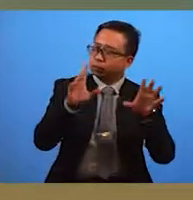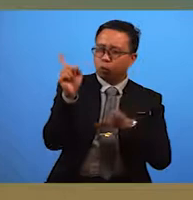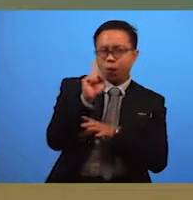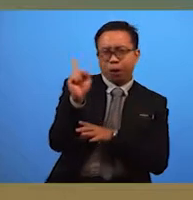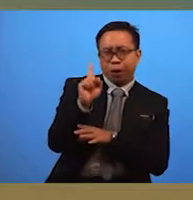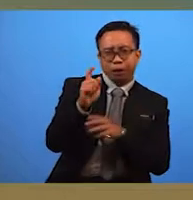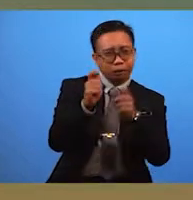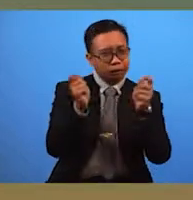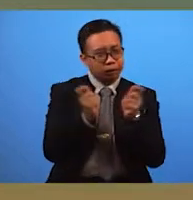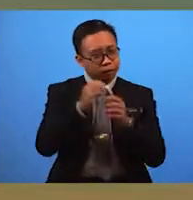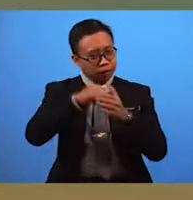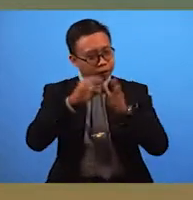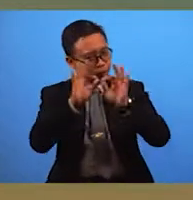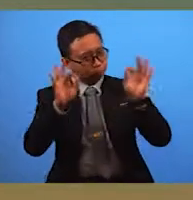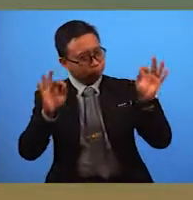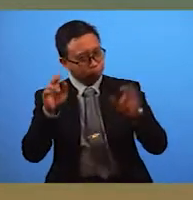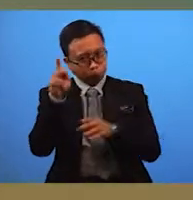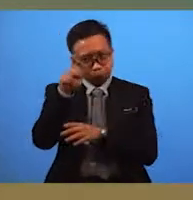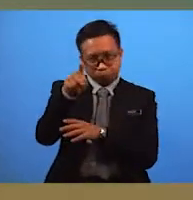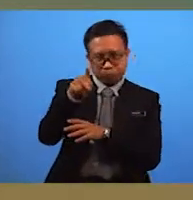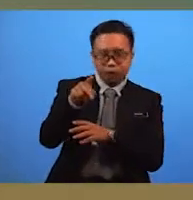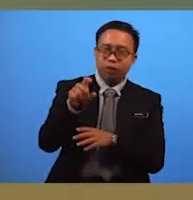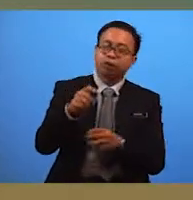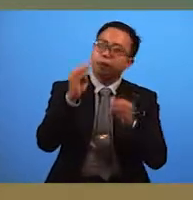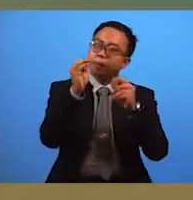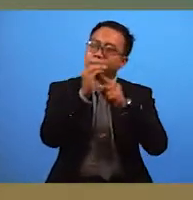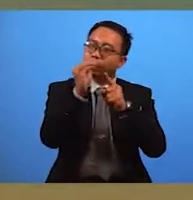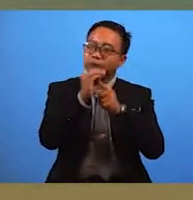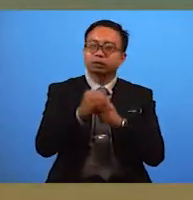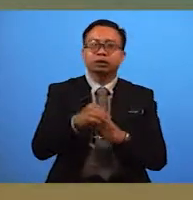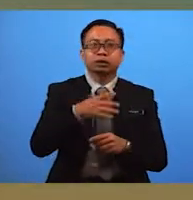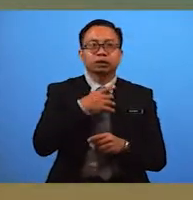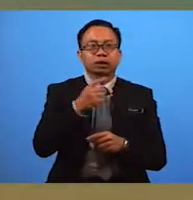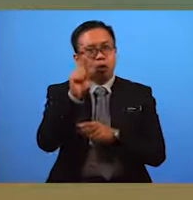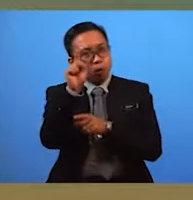in a sentence, punctuation markers like comma,